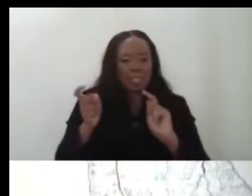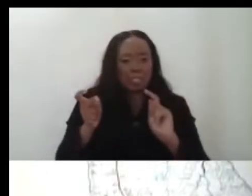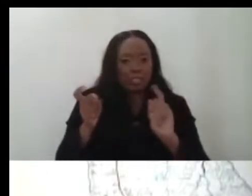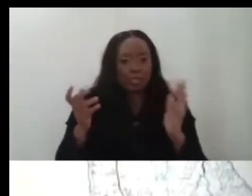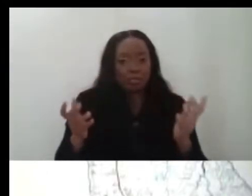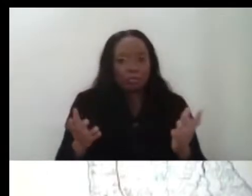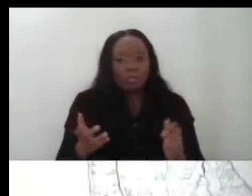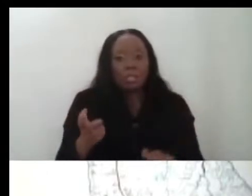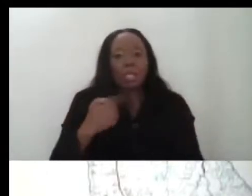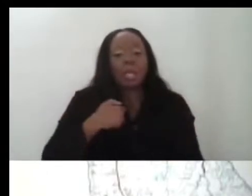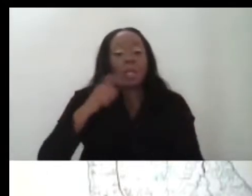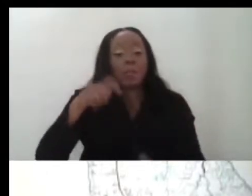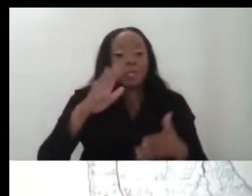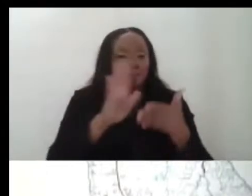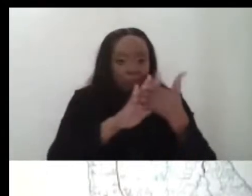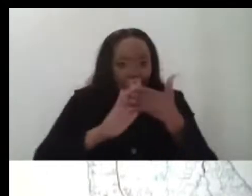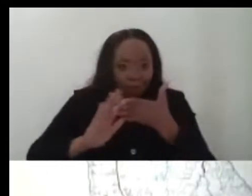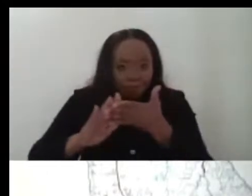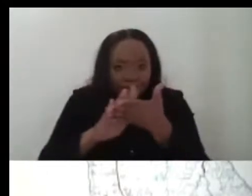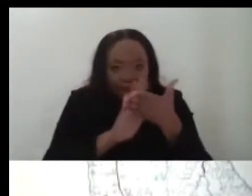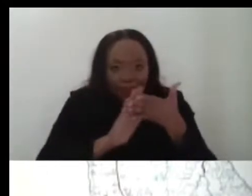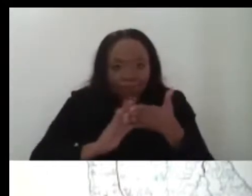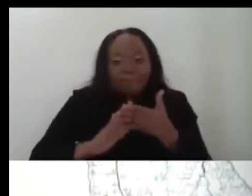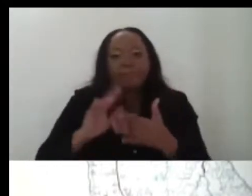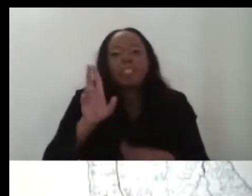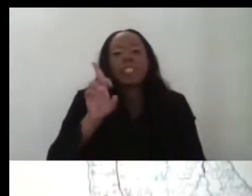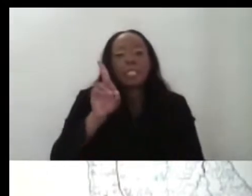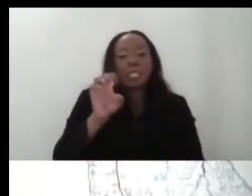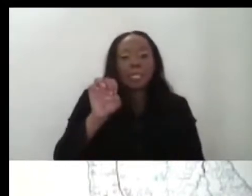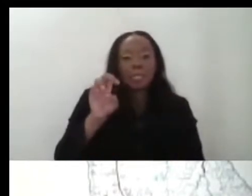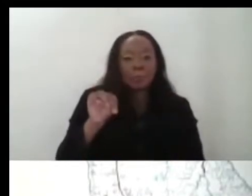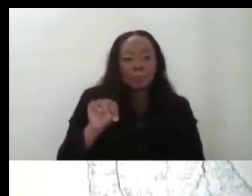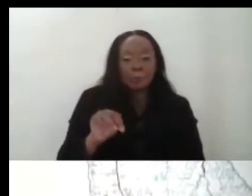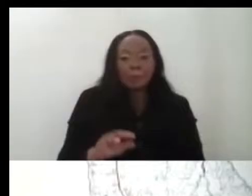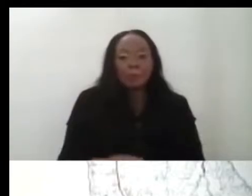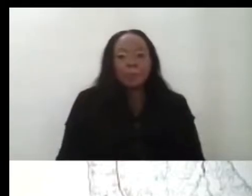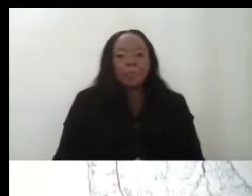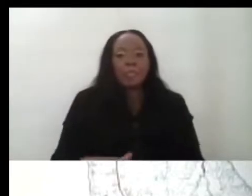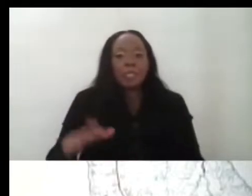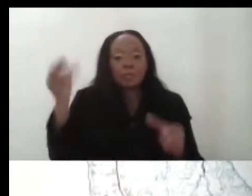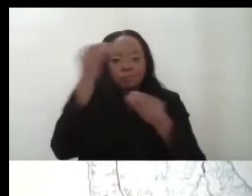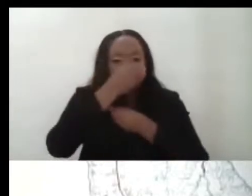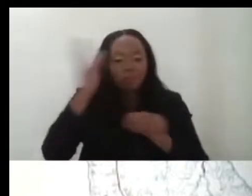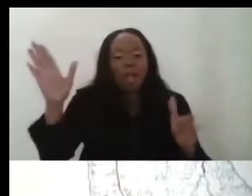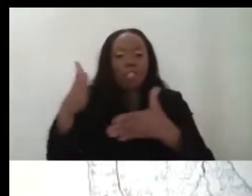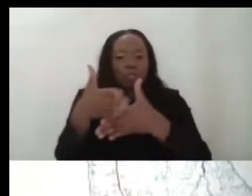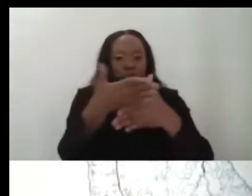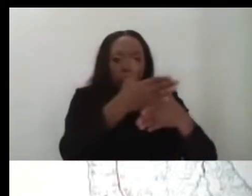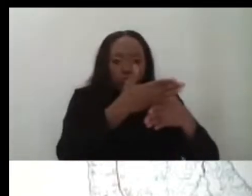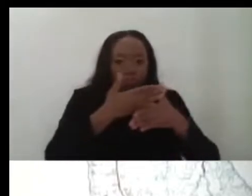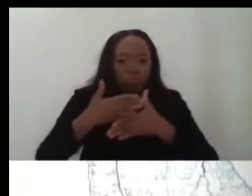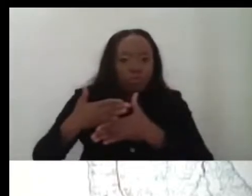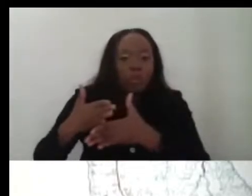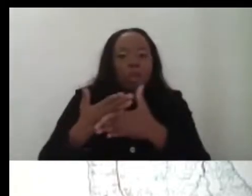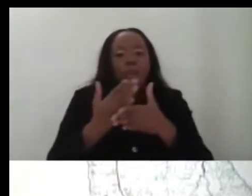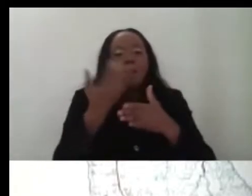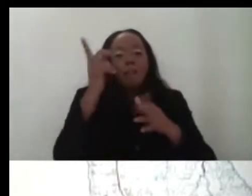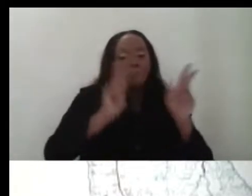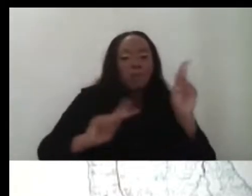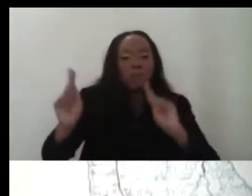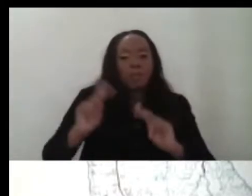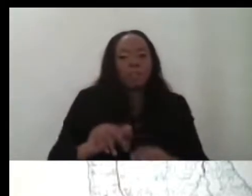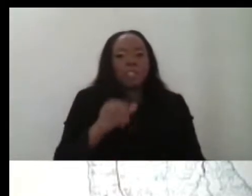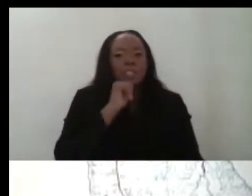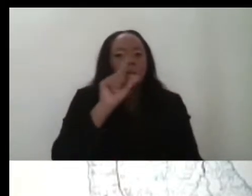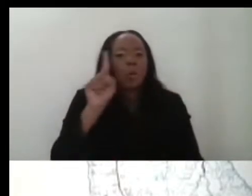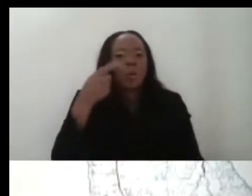I must commend the Department of Emergency Management for its increased effort at public awareness and education of the population, not just the hurricanes,